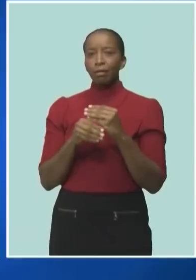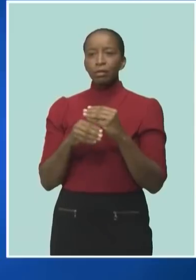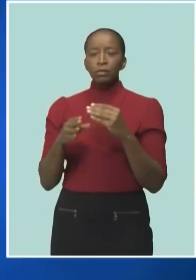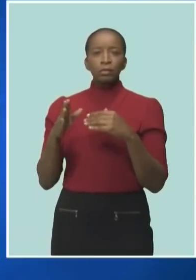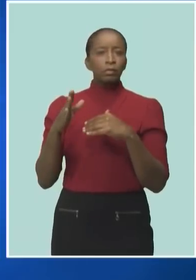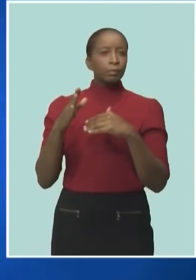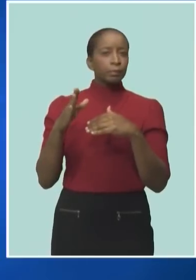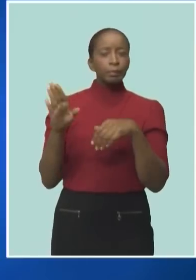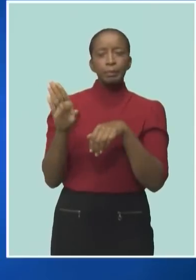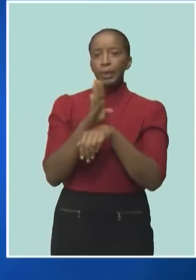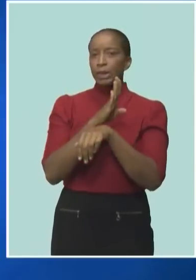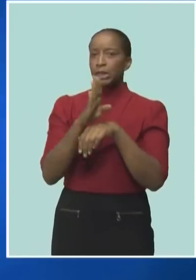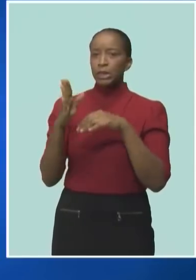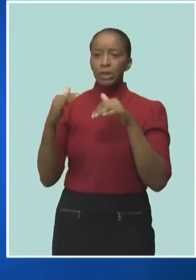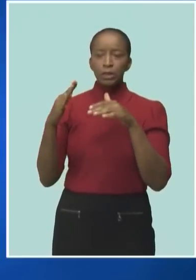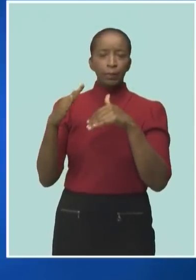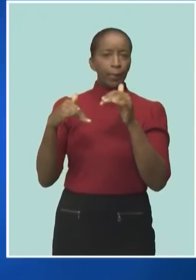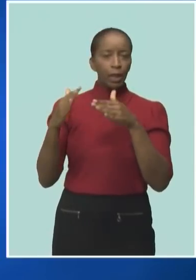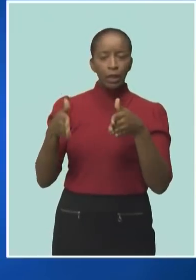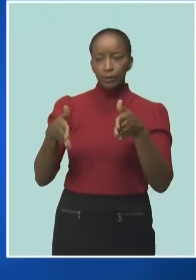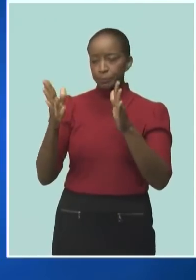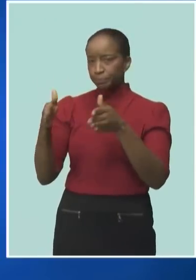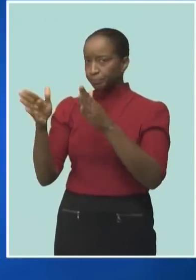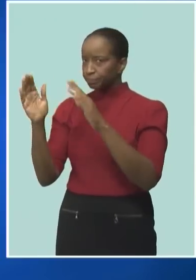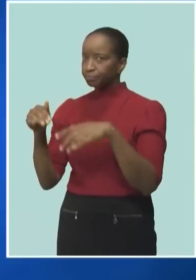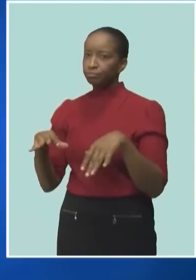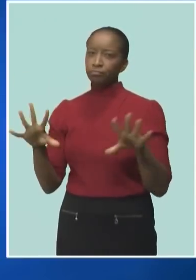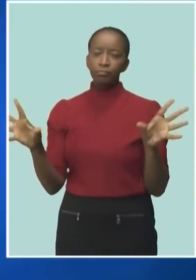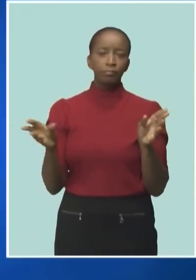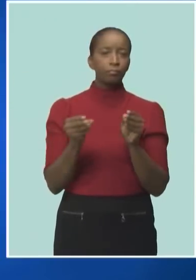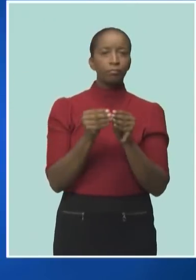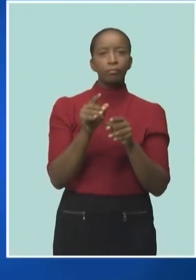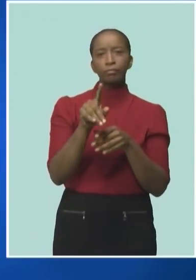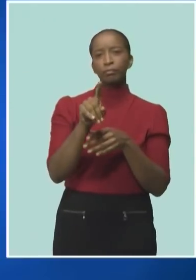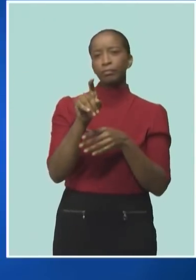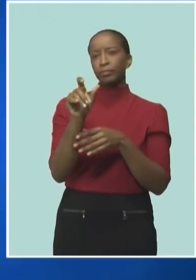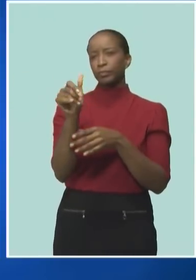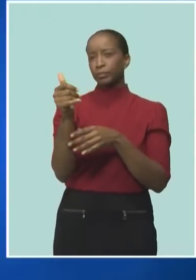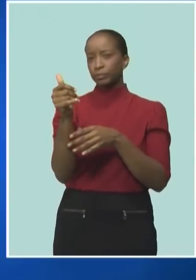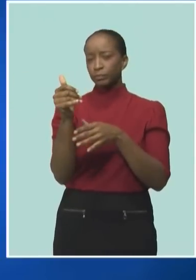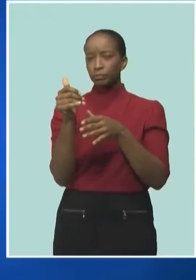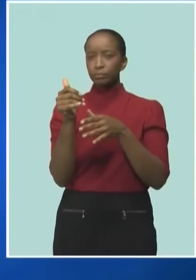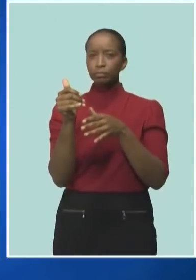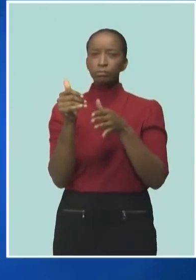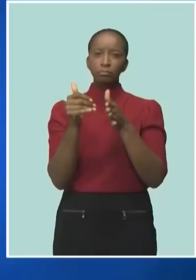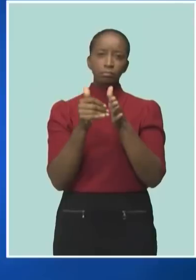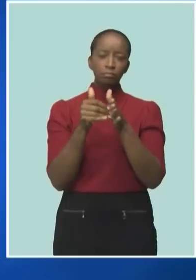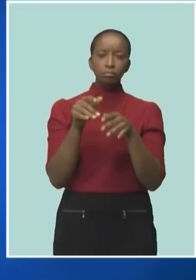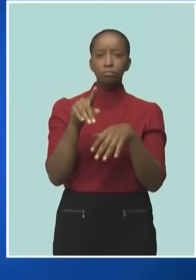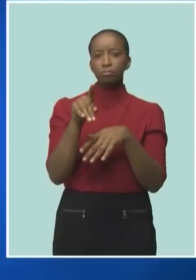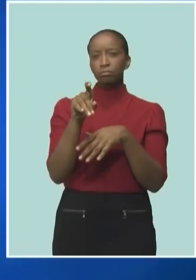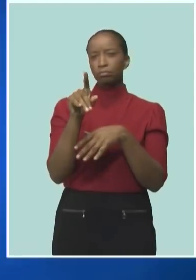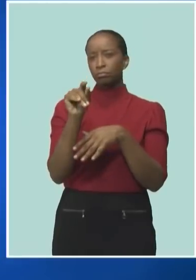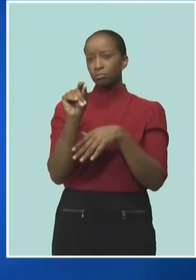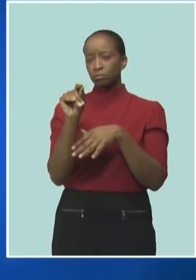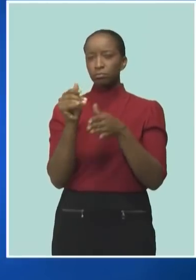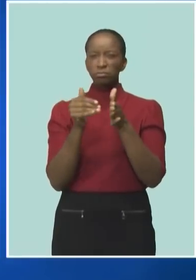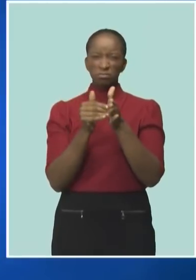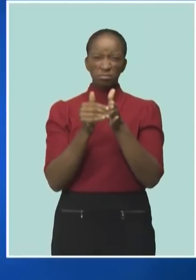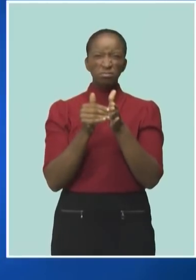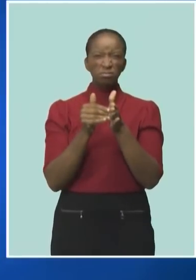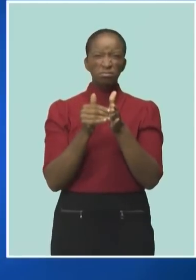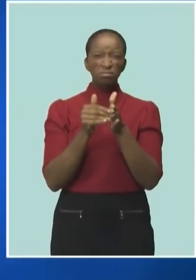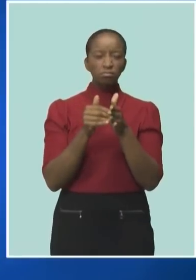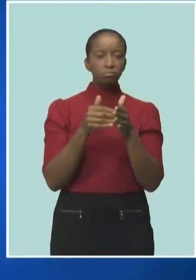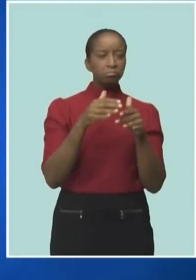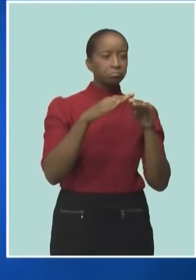Barbados, our rough estimate is it could be anywhere between 110 and 120,000 properties in Barbados. So in